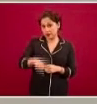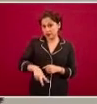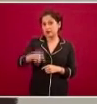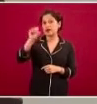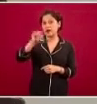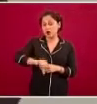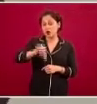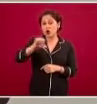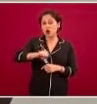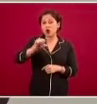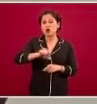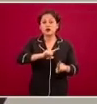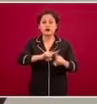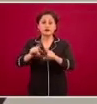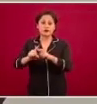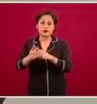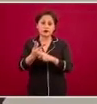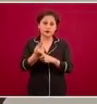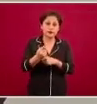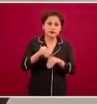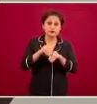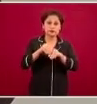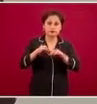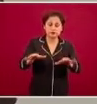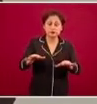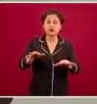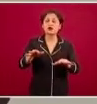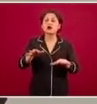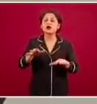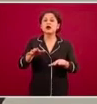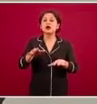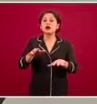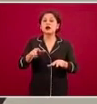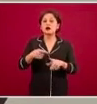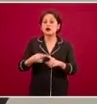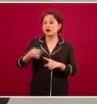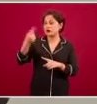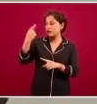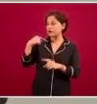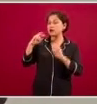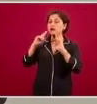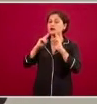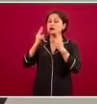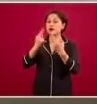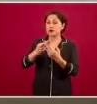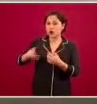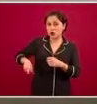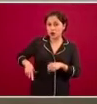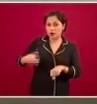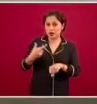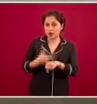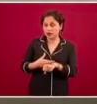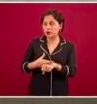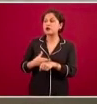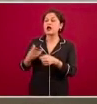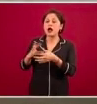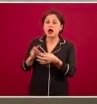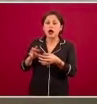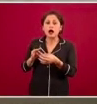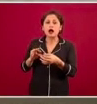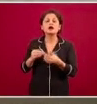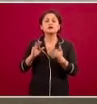say, because this is a topic that has been talked about in public media.